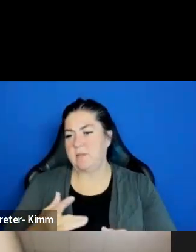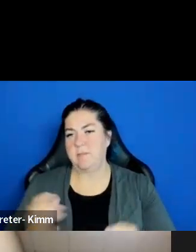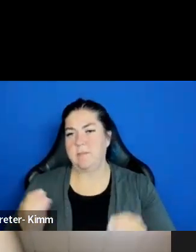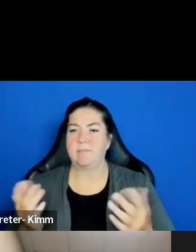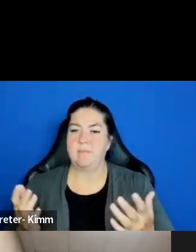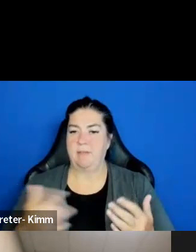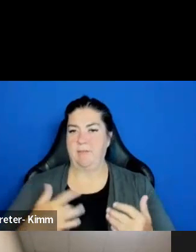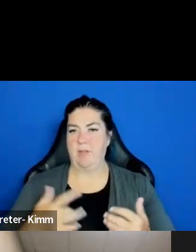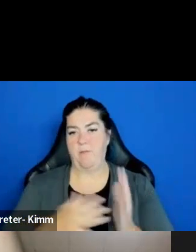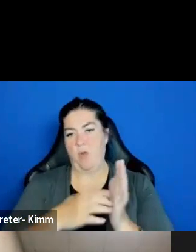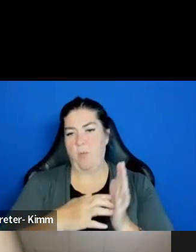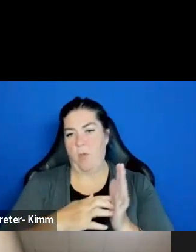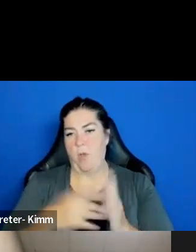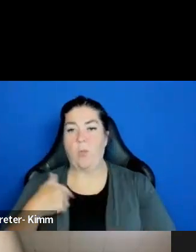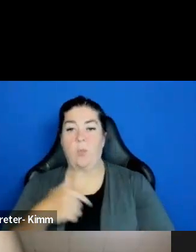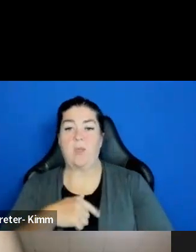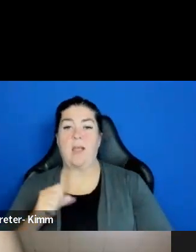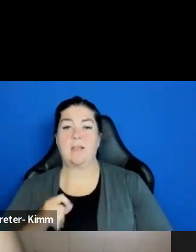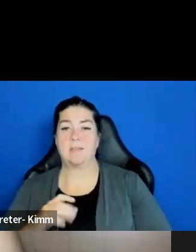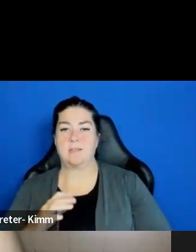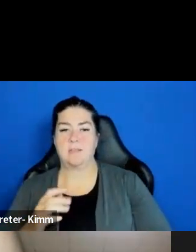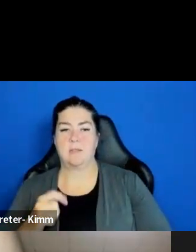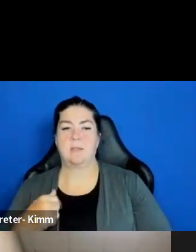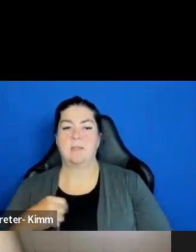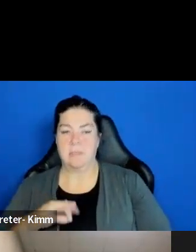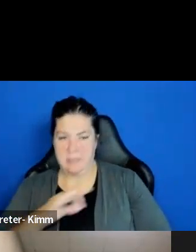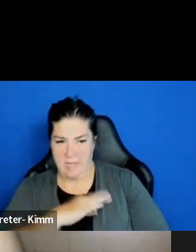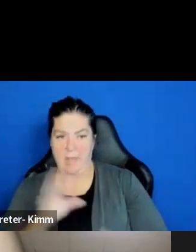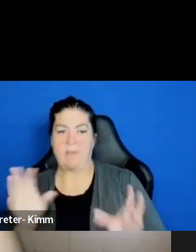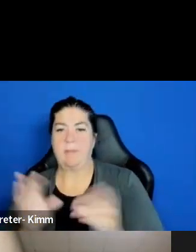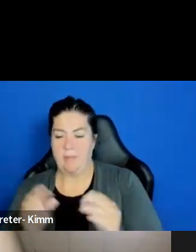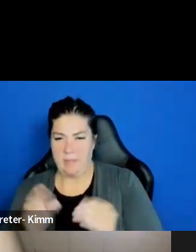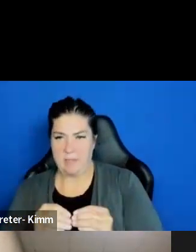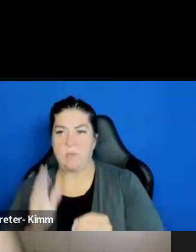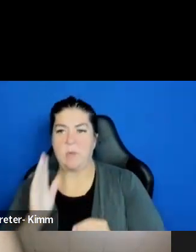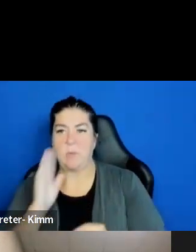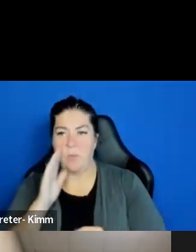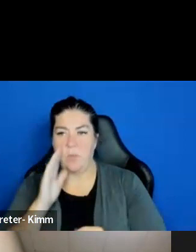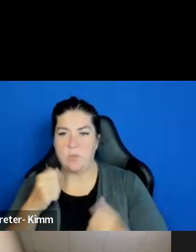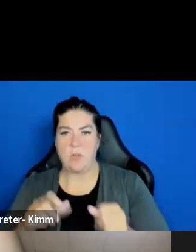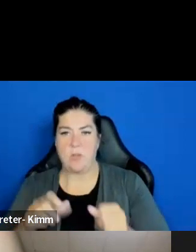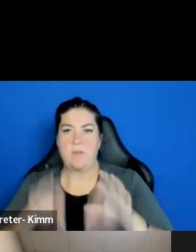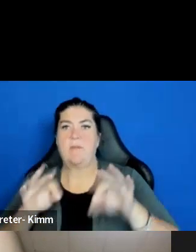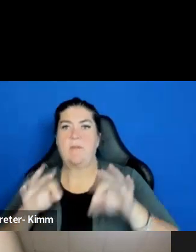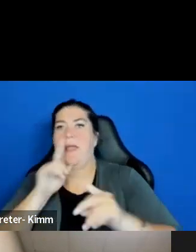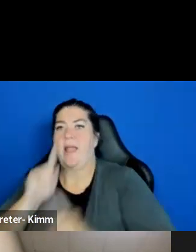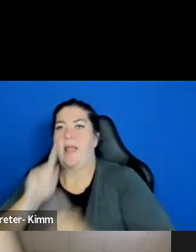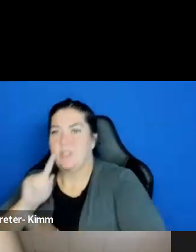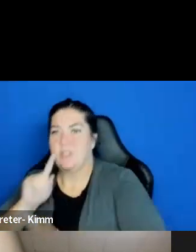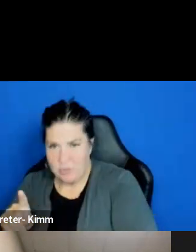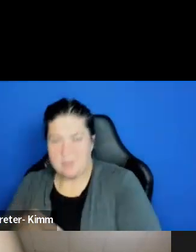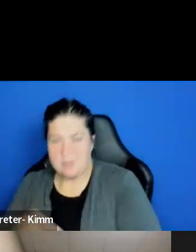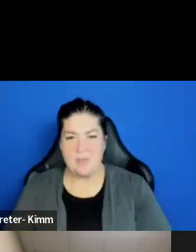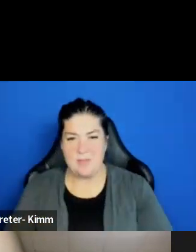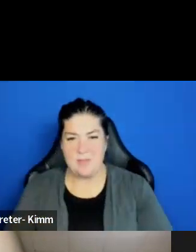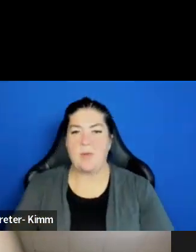And then we as staff, staffing this meeting, we'll be trying to find the answers beforehand. So we'll be trying to